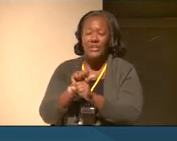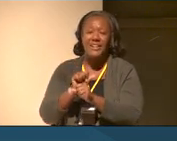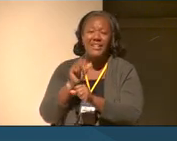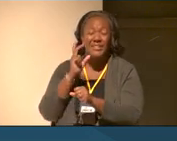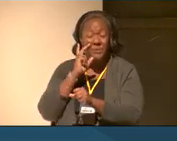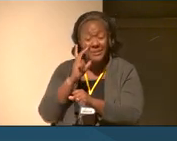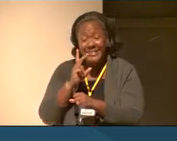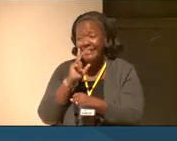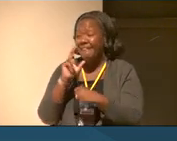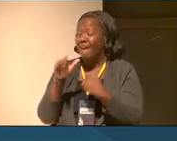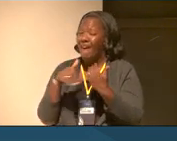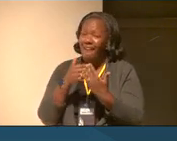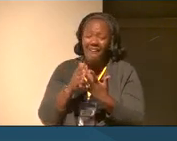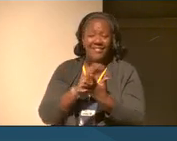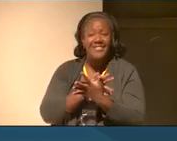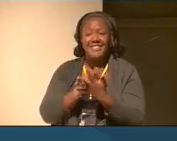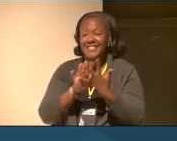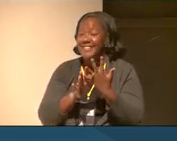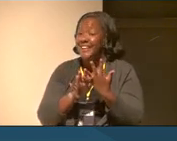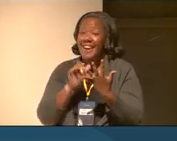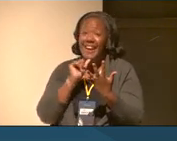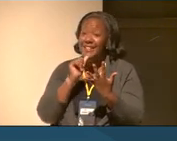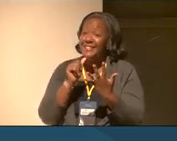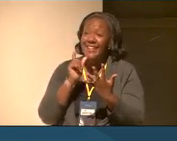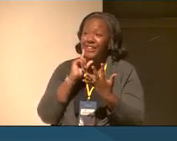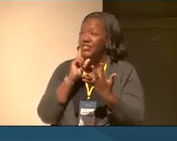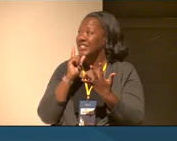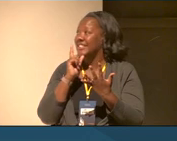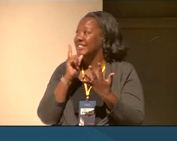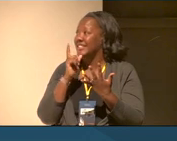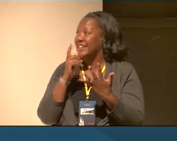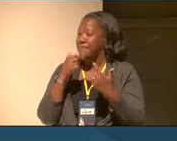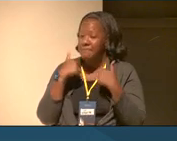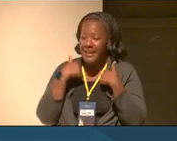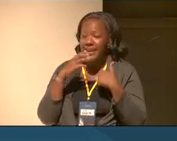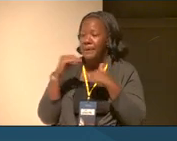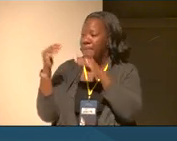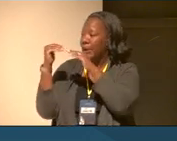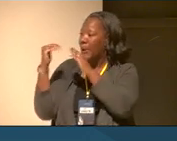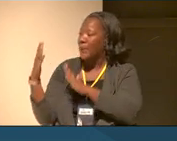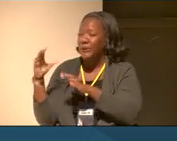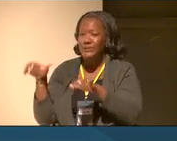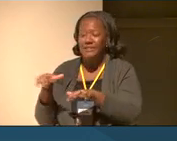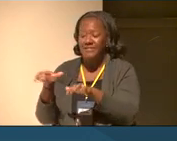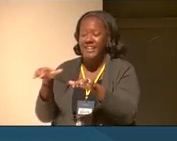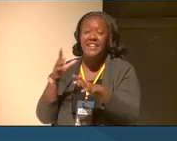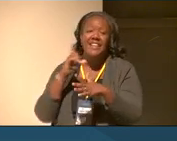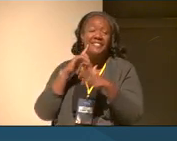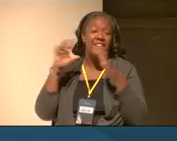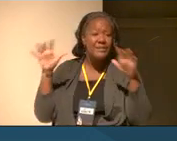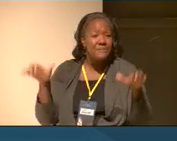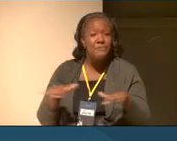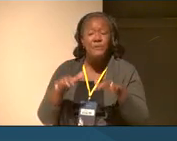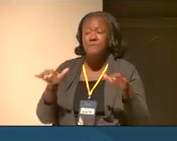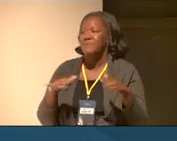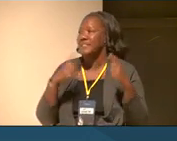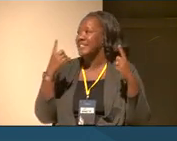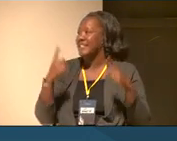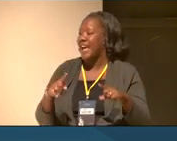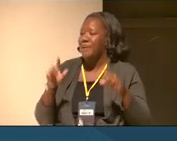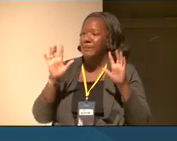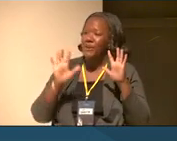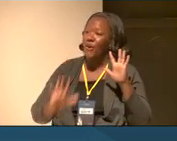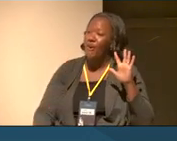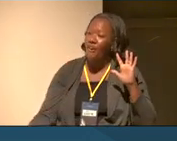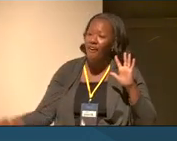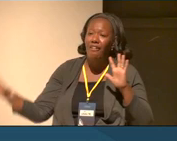this, and of course, it's not just the stuff that I and my colleagues have done. I mean, there's movements like this all over the place.